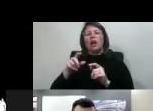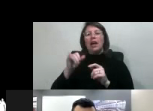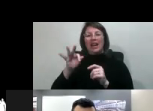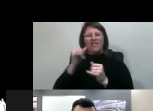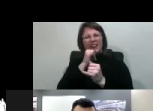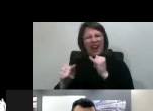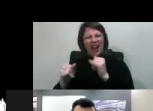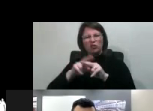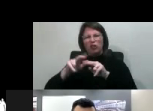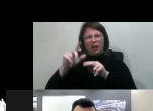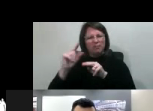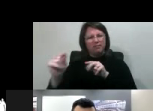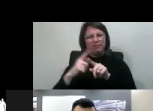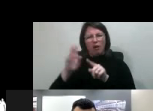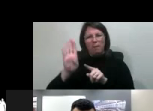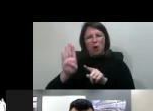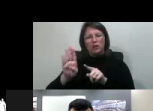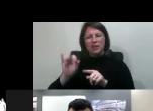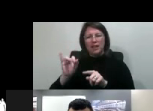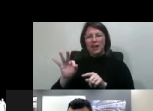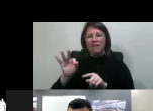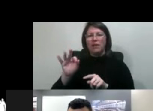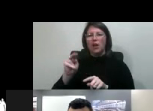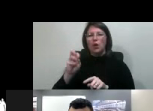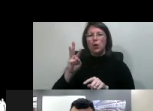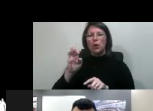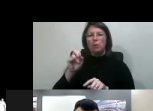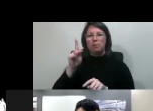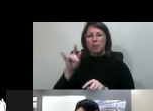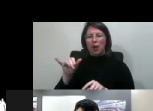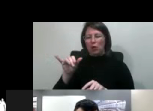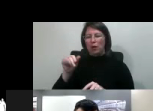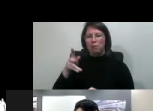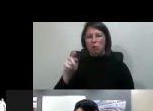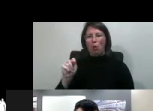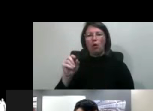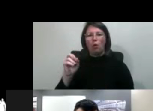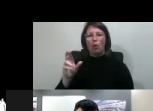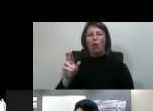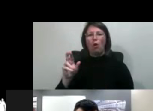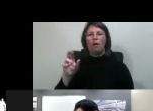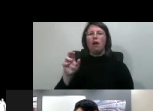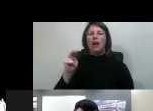going to either Needham, Newburyport, or Kingston, they'll get on a Providence, Rockport, or Middleborough train.